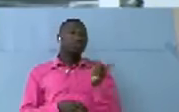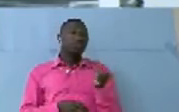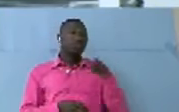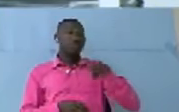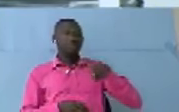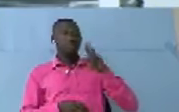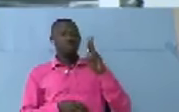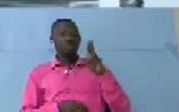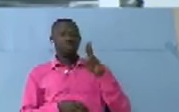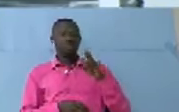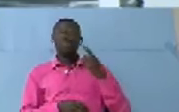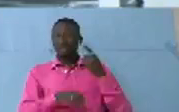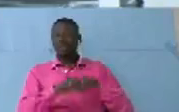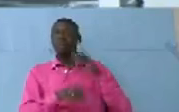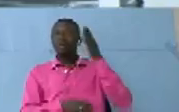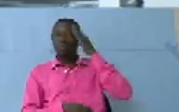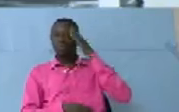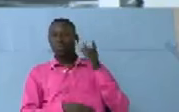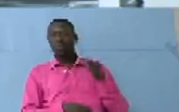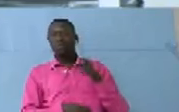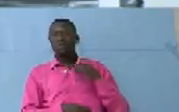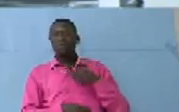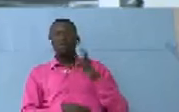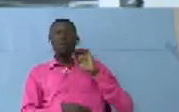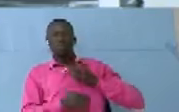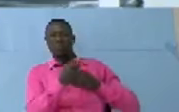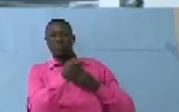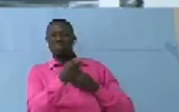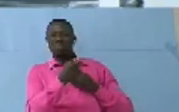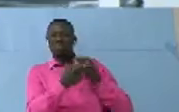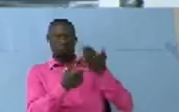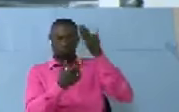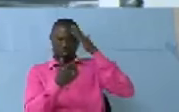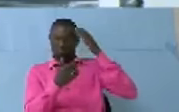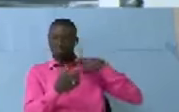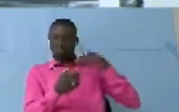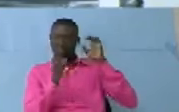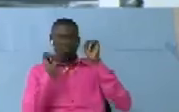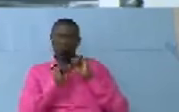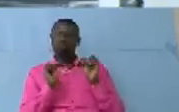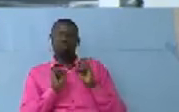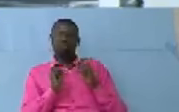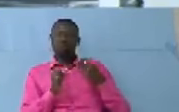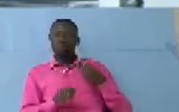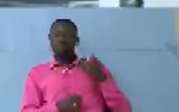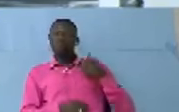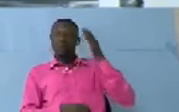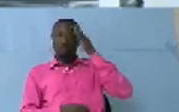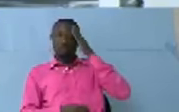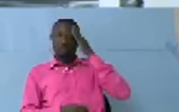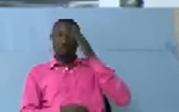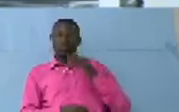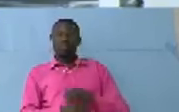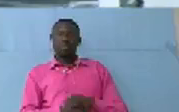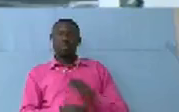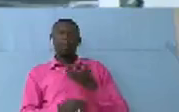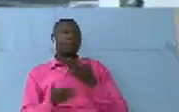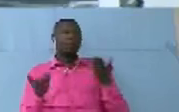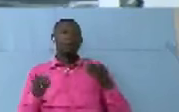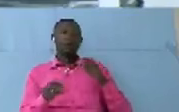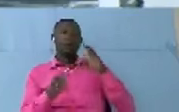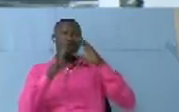know her. And I mantle personally. And she does not even know me personally. But in Tangalone. But I know her. A Jama official Mumara. And the many